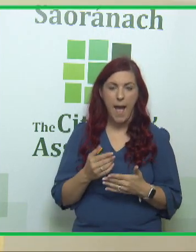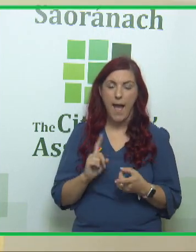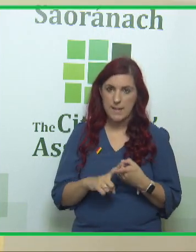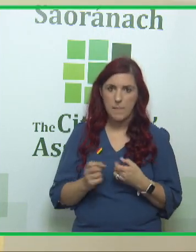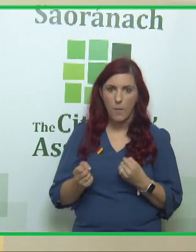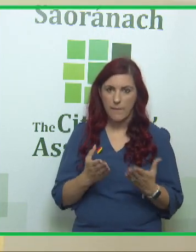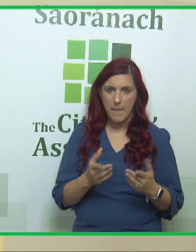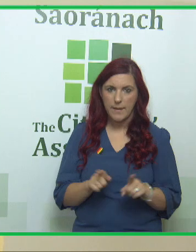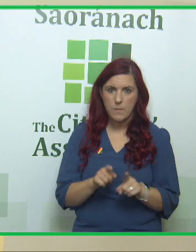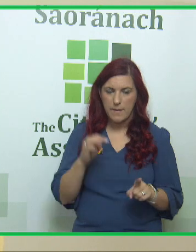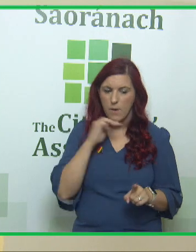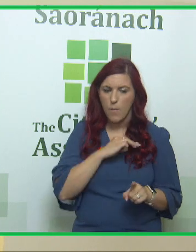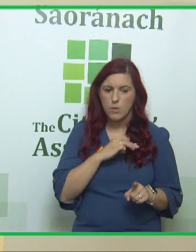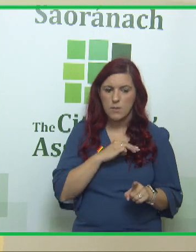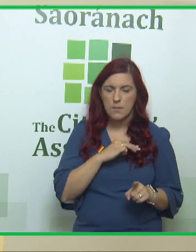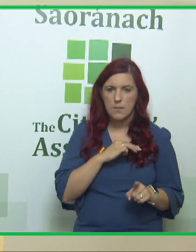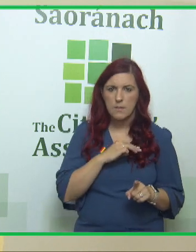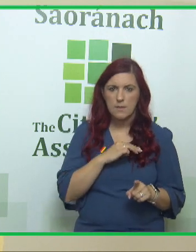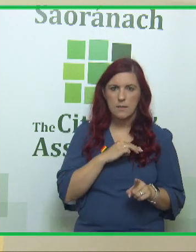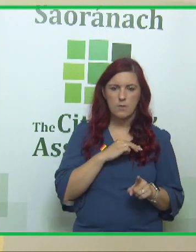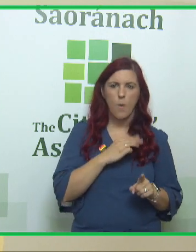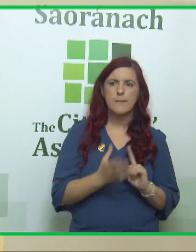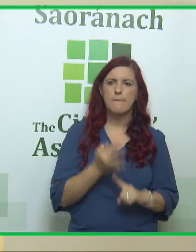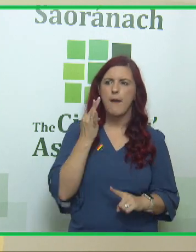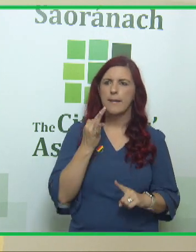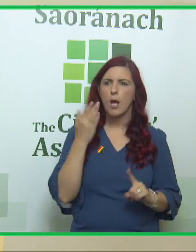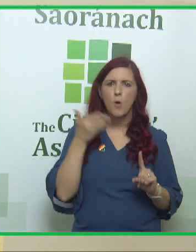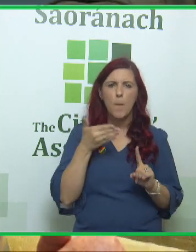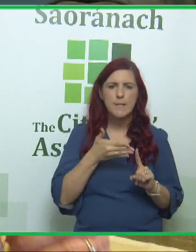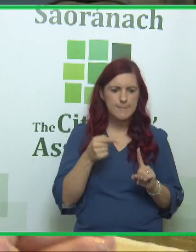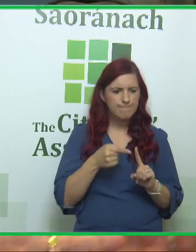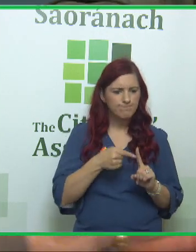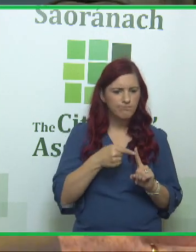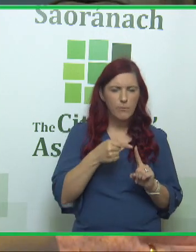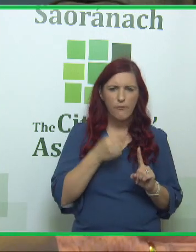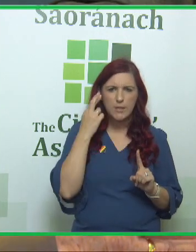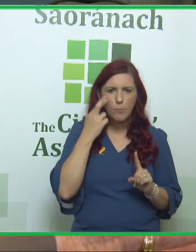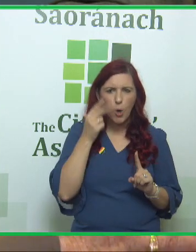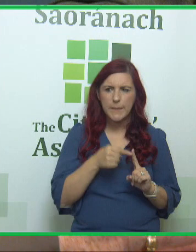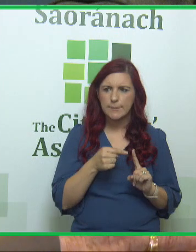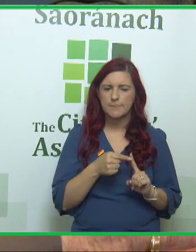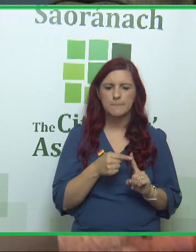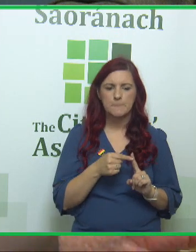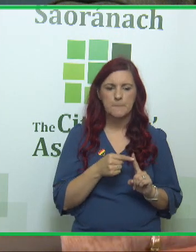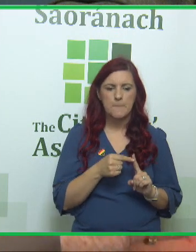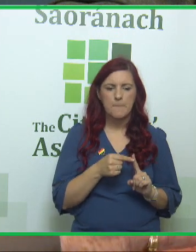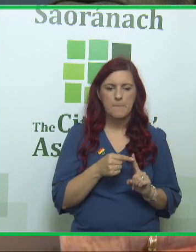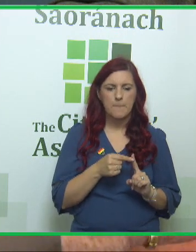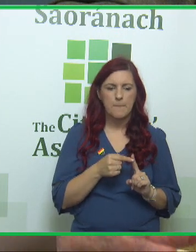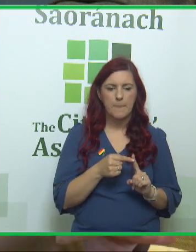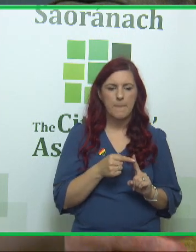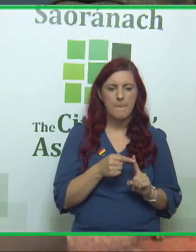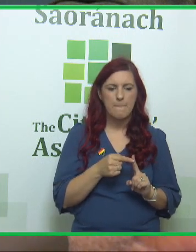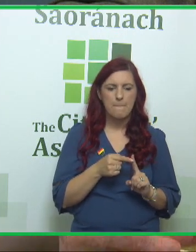Yeah. Very important. And to find a purpose, that's the thing. If you're going to take something as huge as drugs